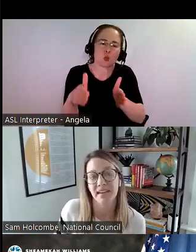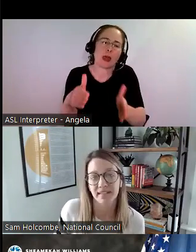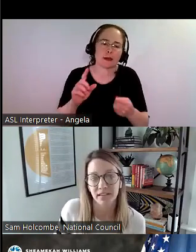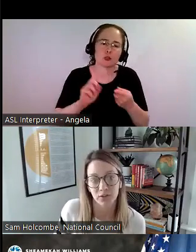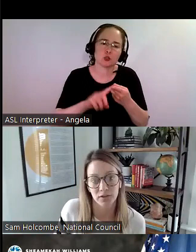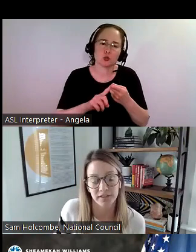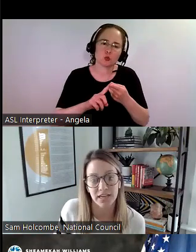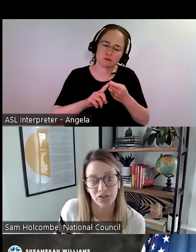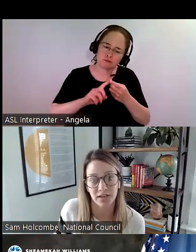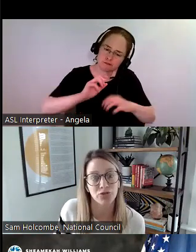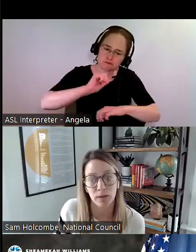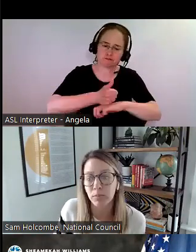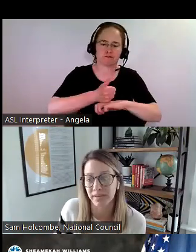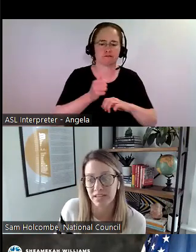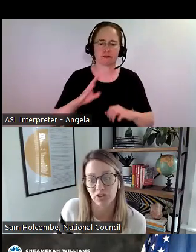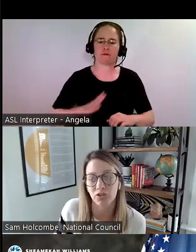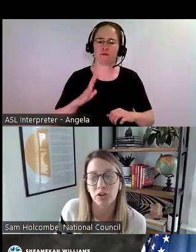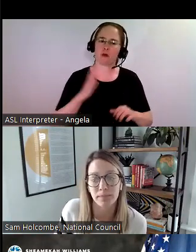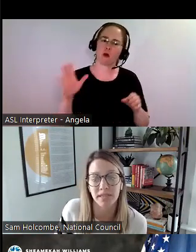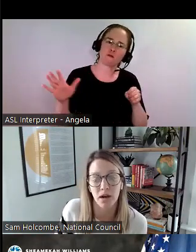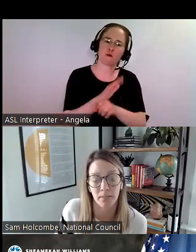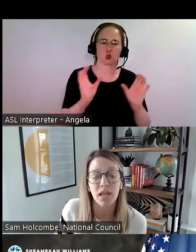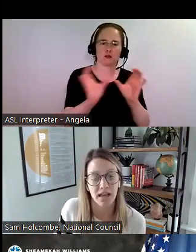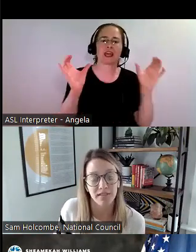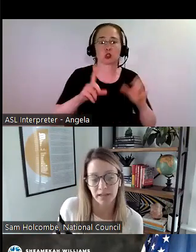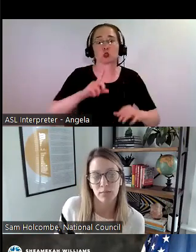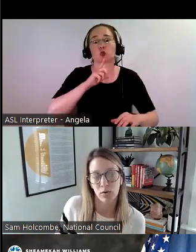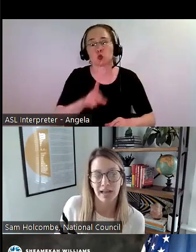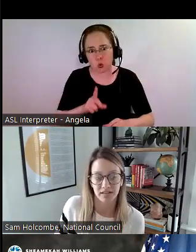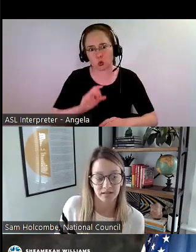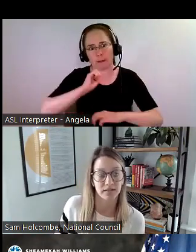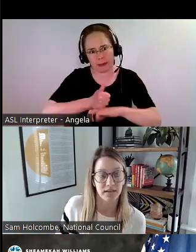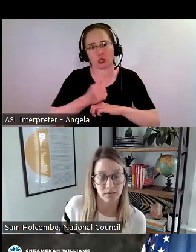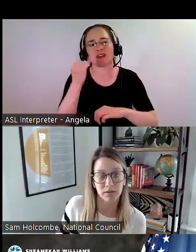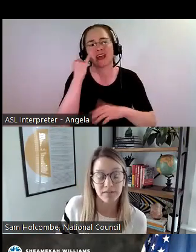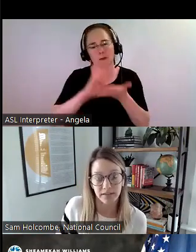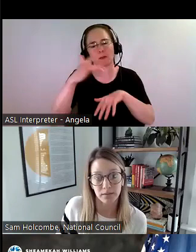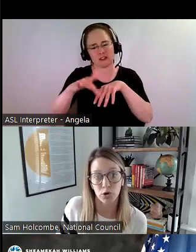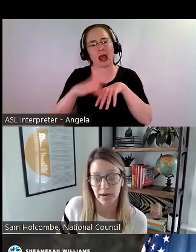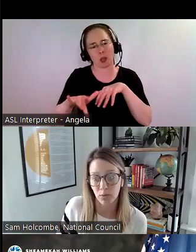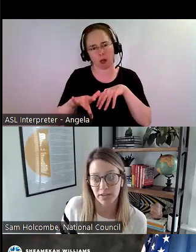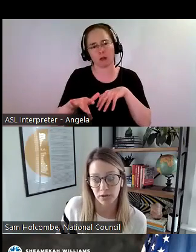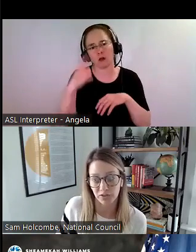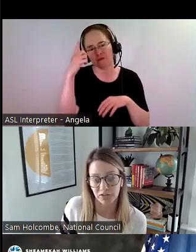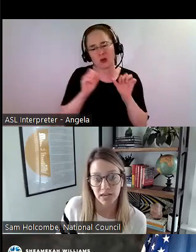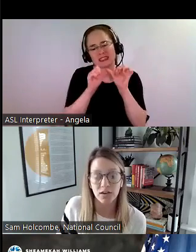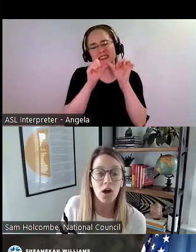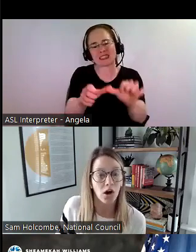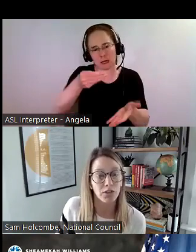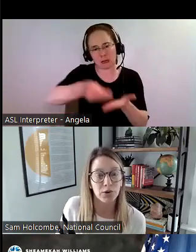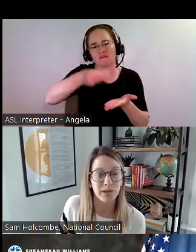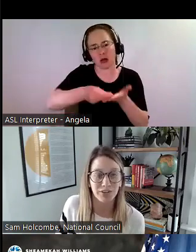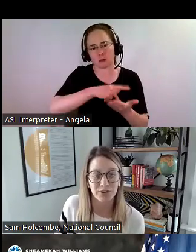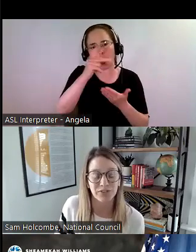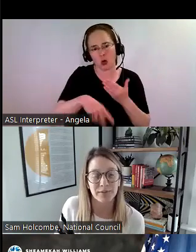towards CCBHC certification and true implementation should it become available as a sustainably funded program within their